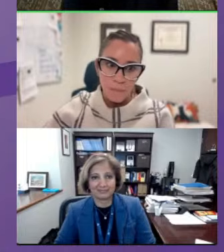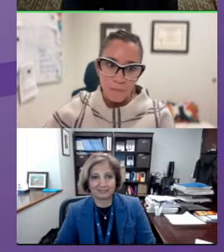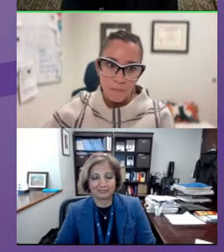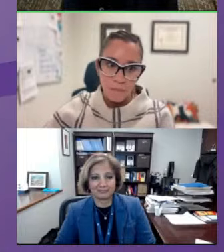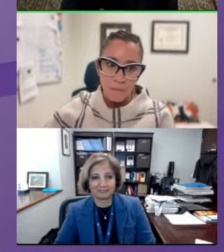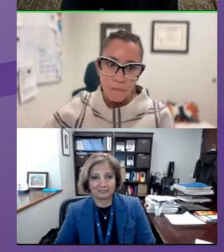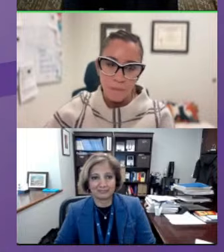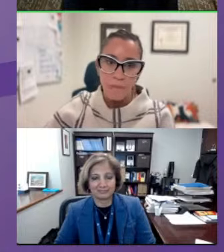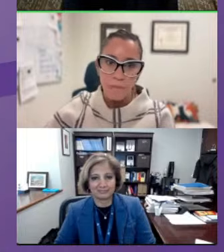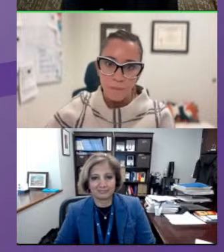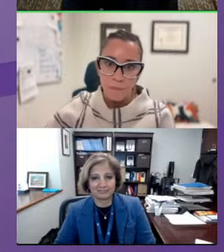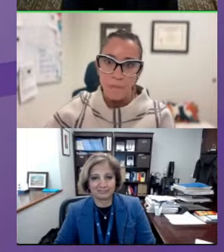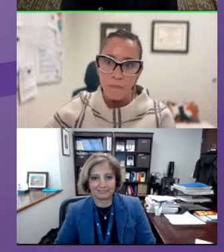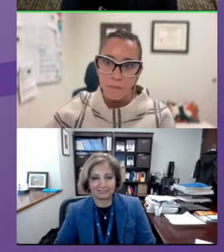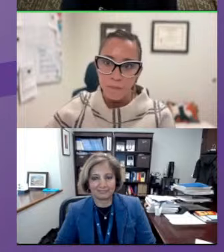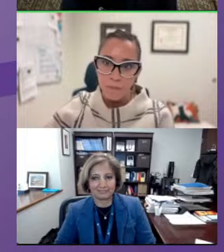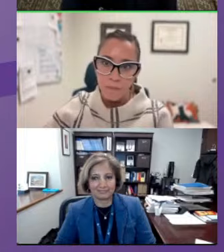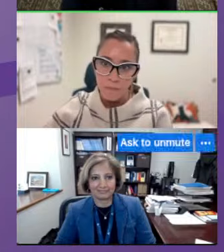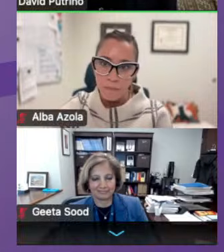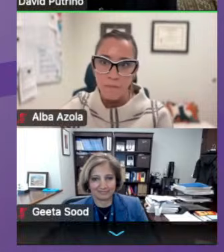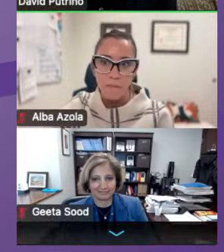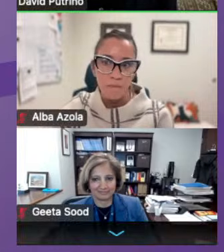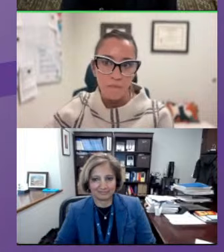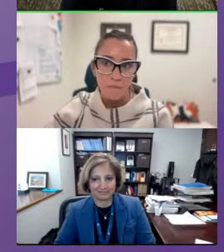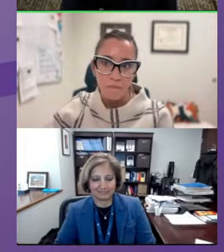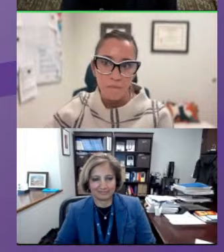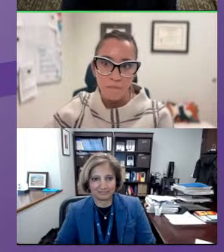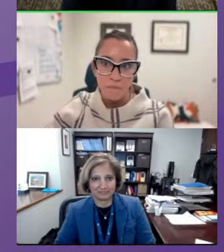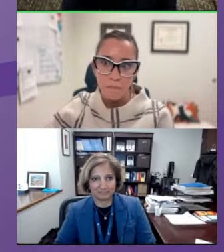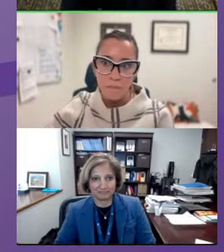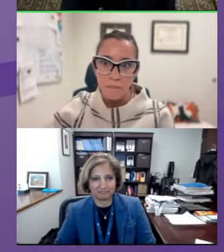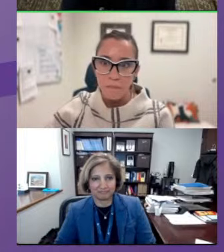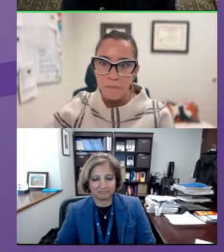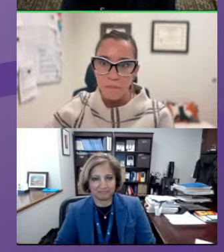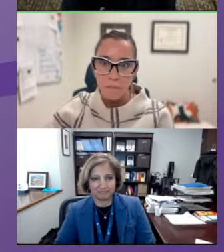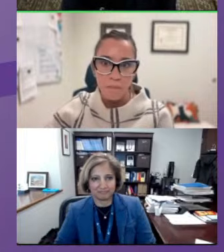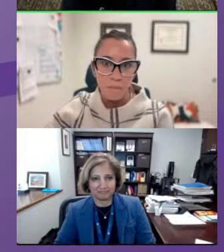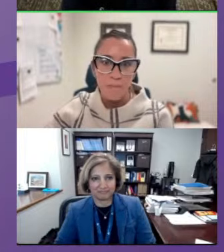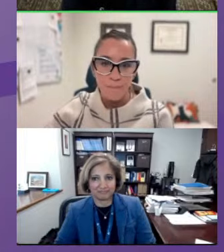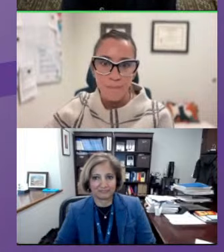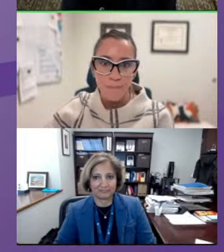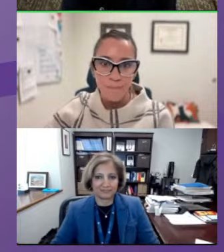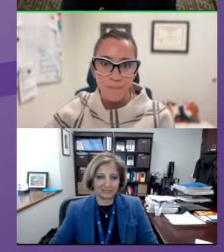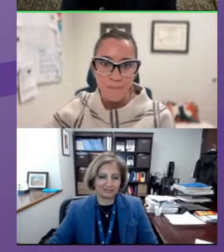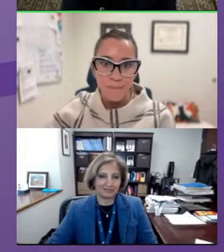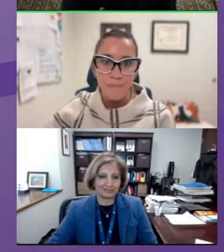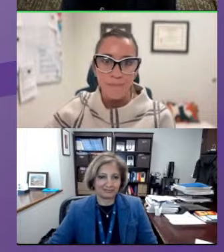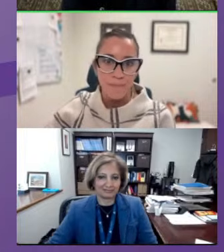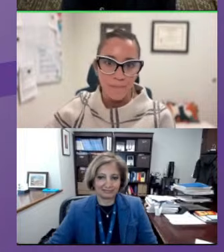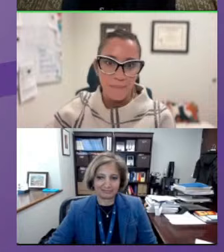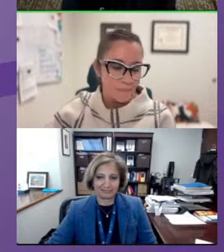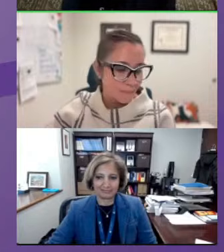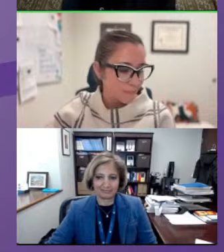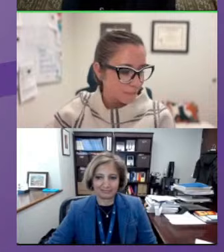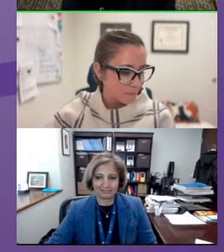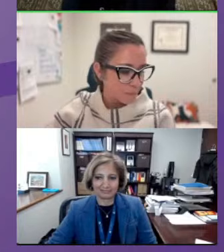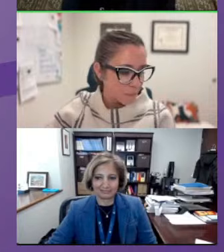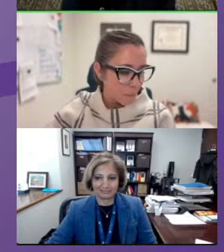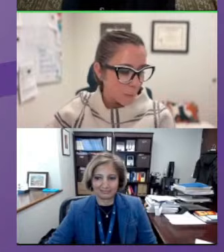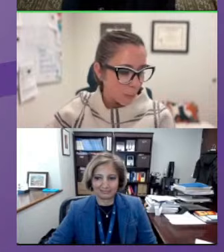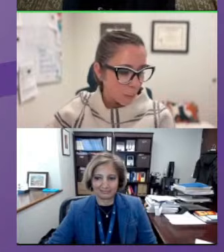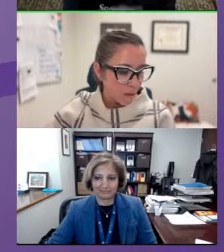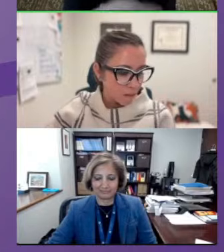the fatigue severity scale was the one that I mentioned there. That's one of the outcome measures we use when someone tells us they